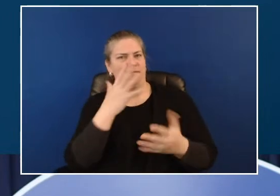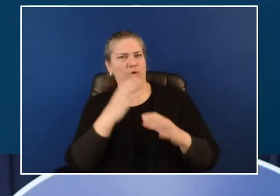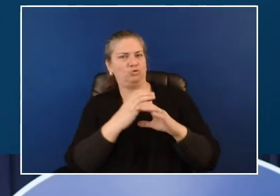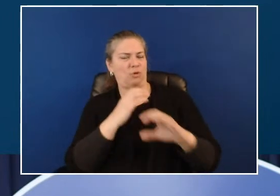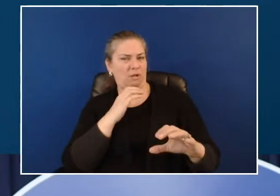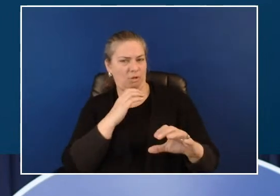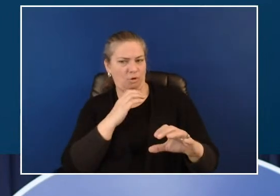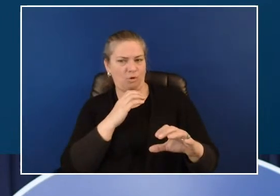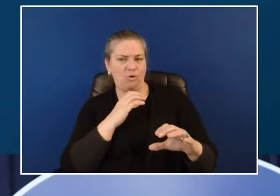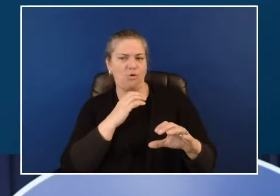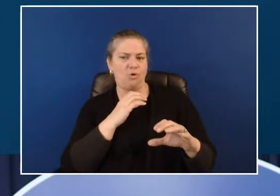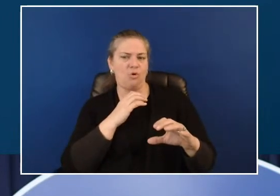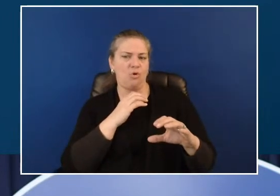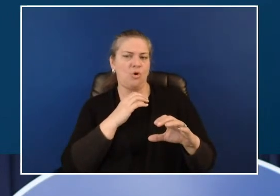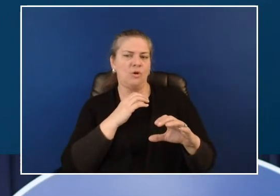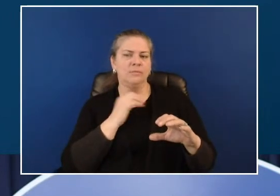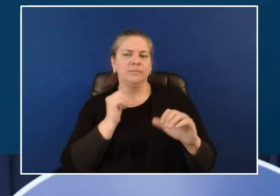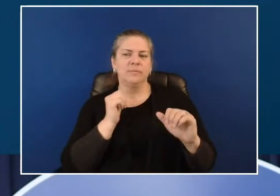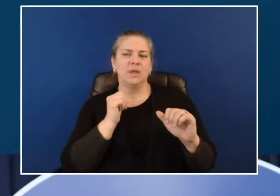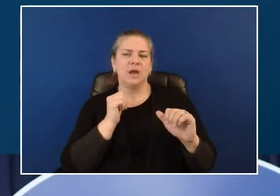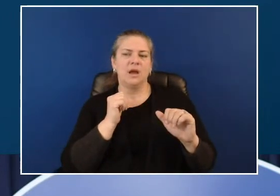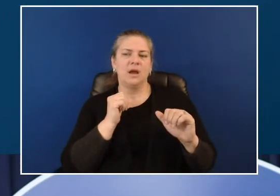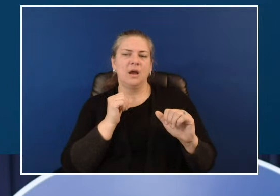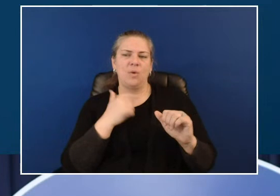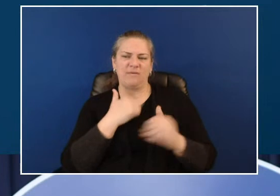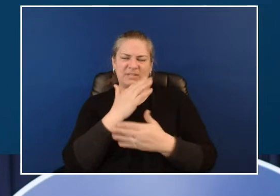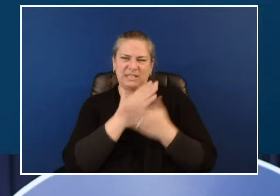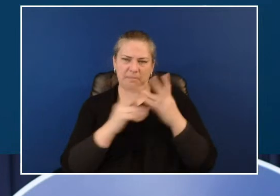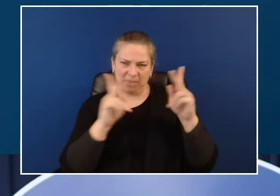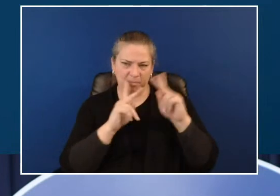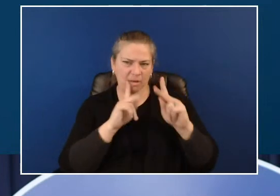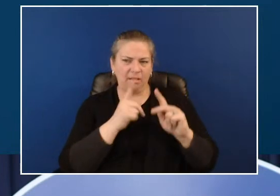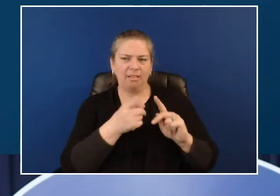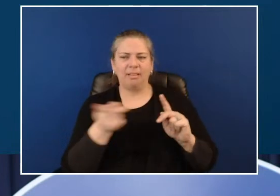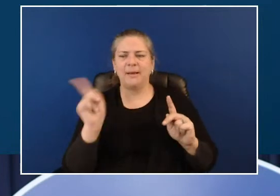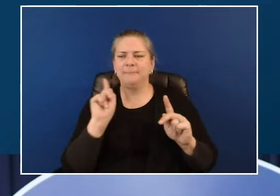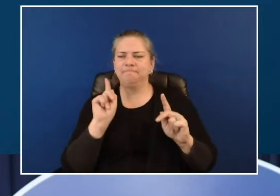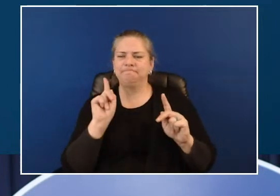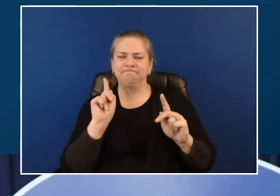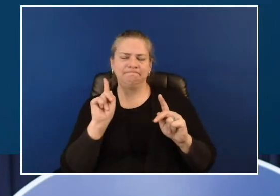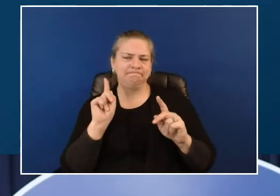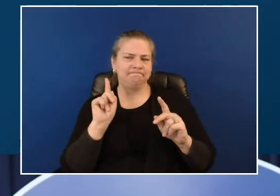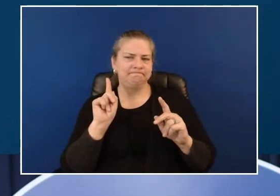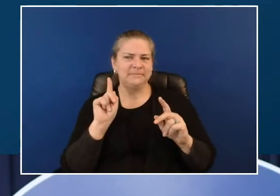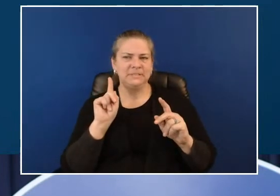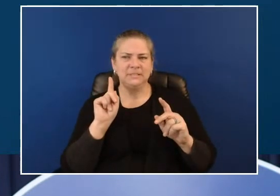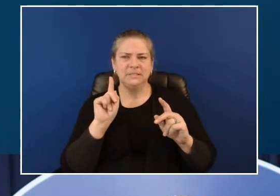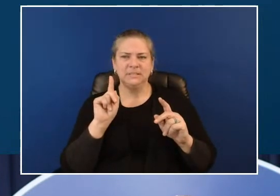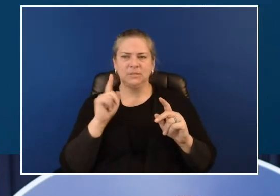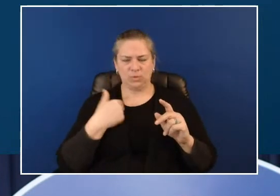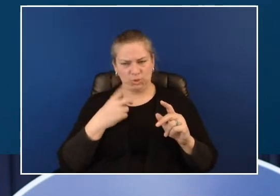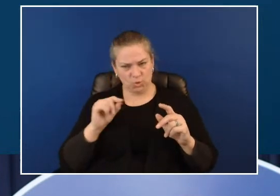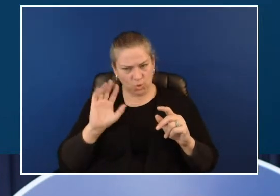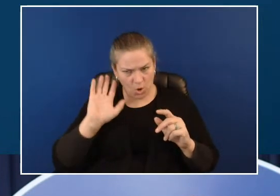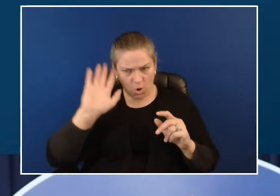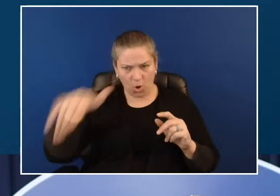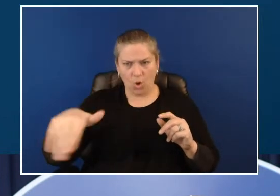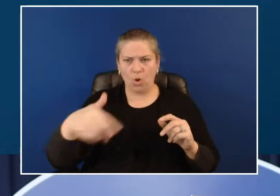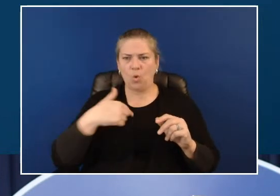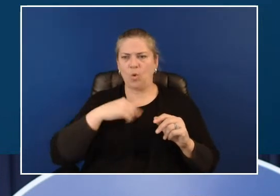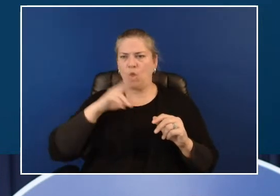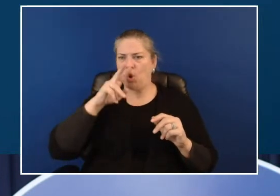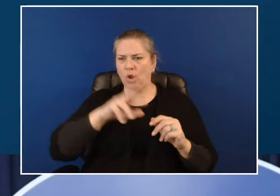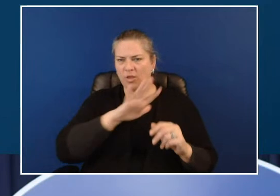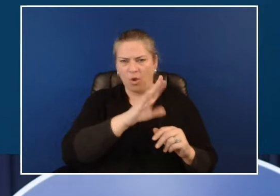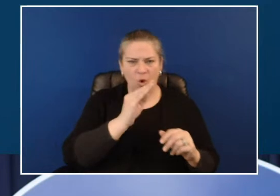other options. And then we've got some folks that when we go out, which we have to do, and look at their homes or where their